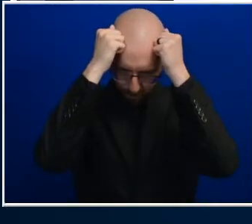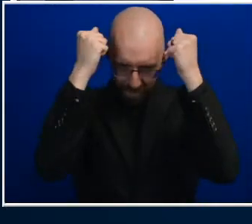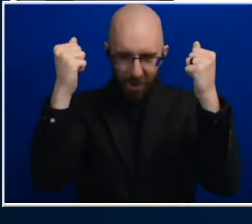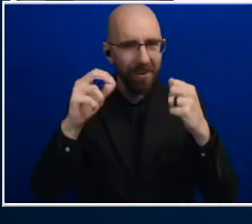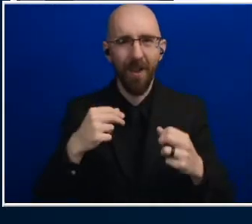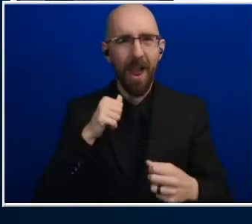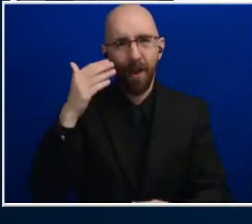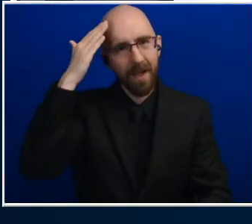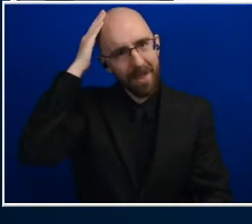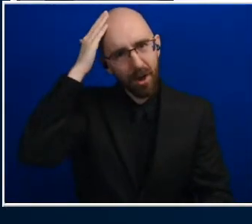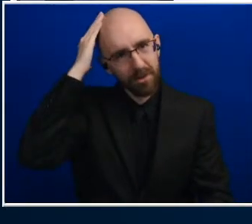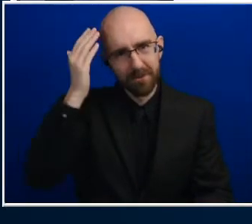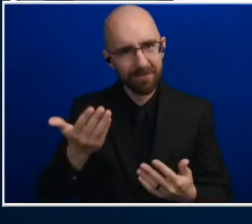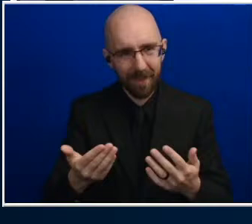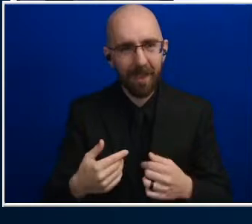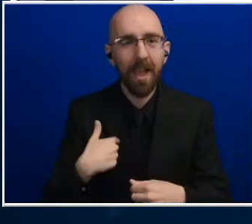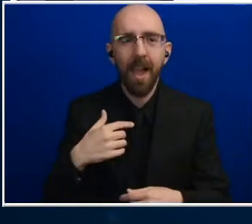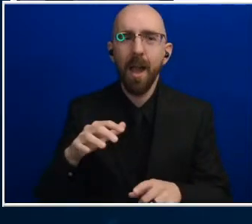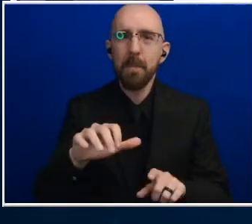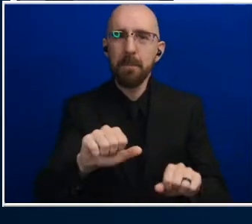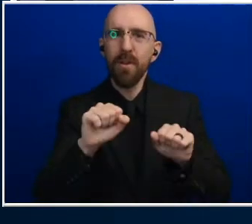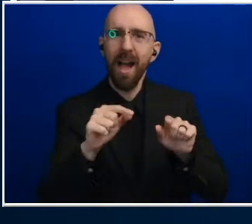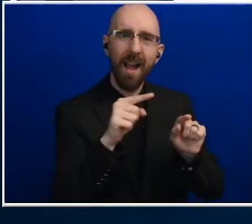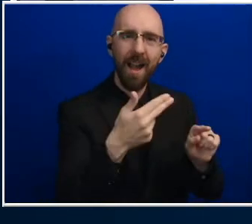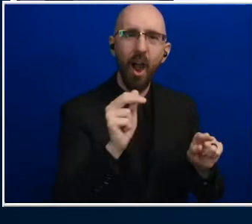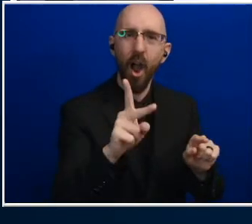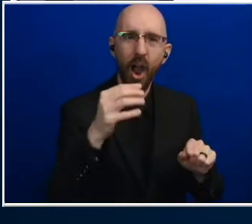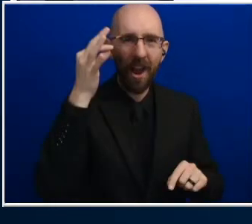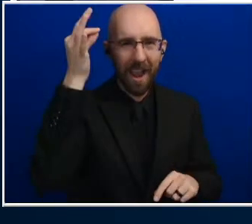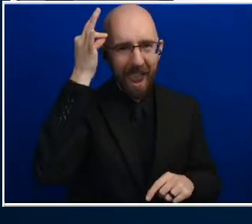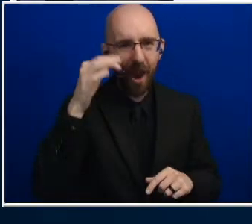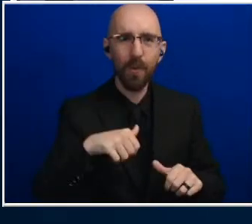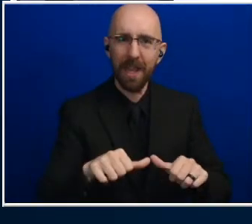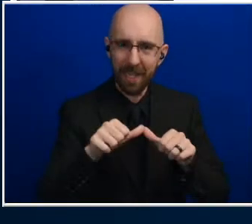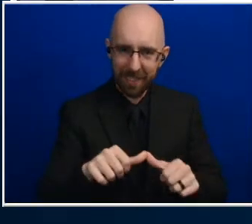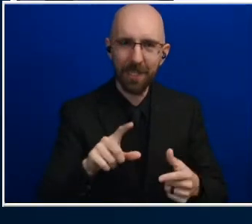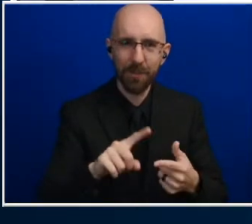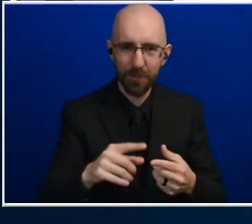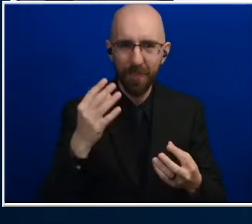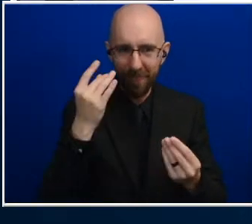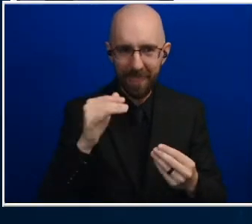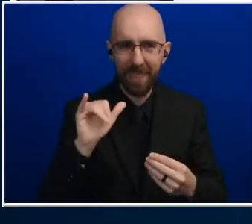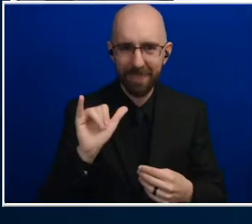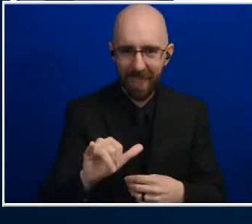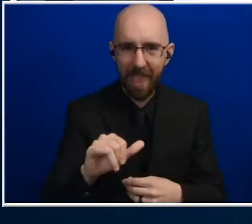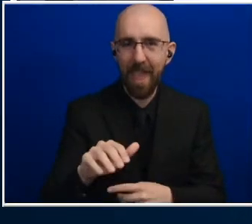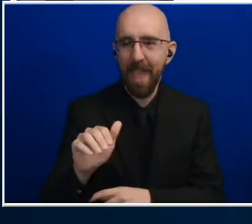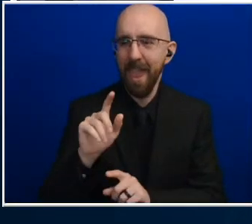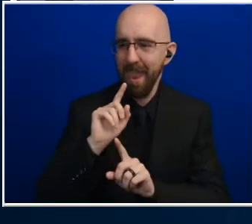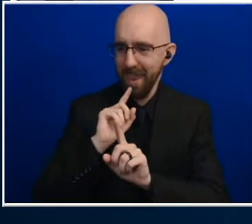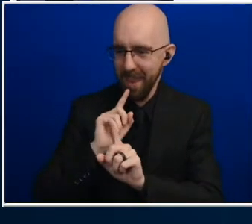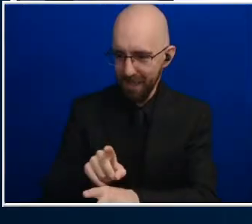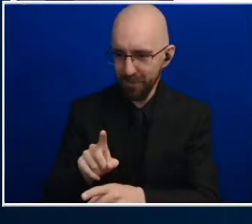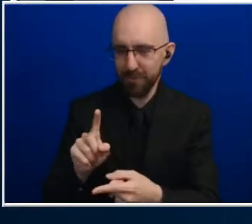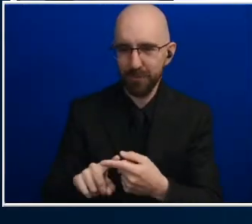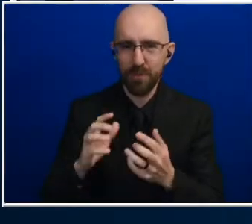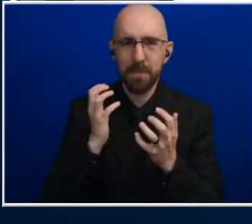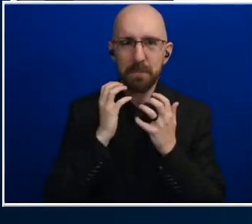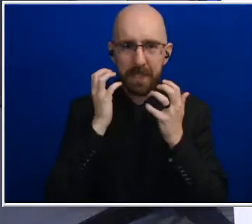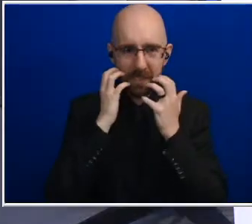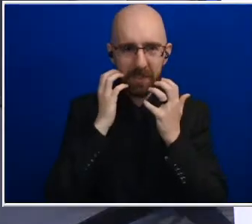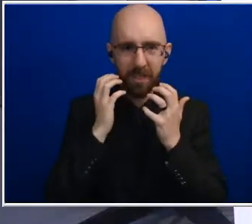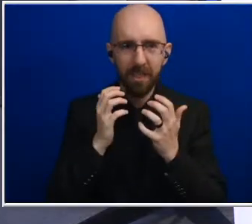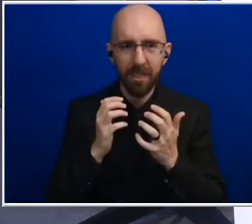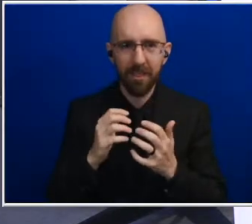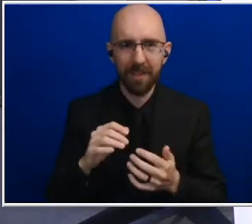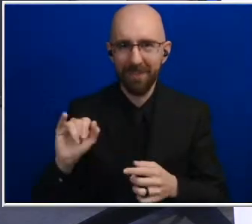I'm going to pull out Hawkeye's hair if we continue to think that the answer to measles infection